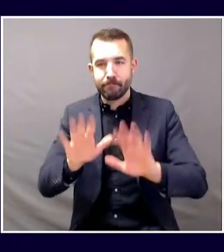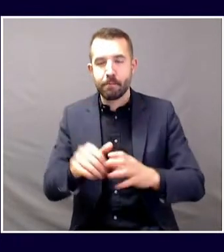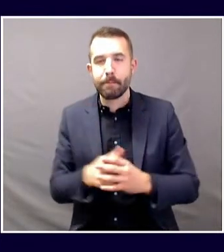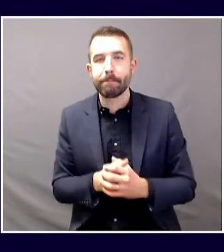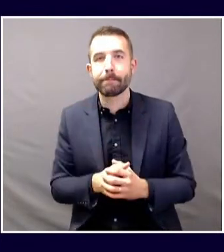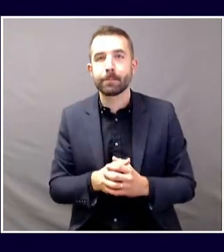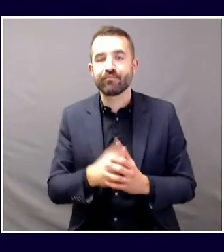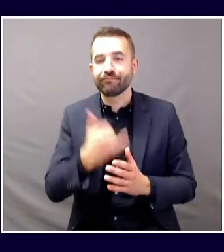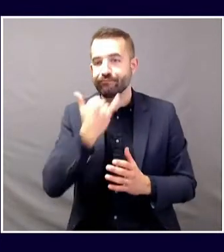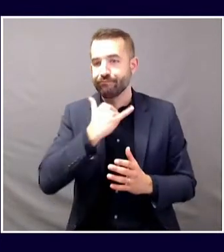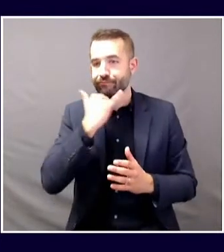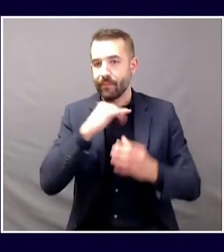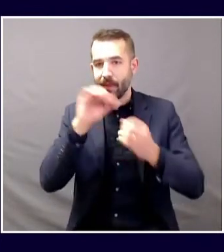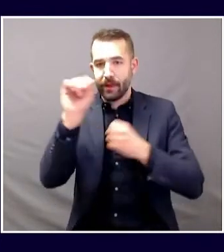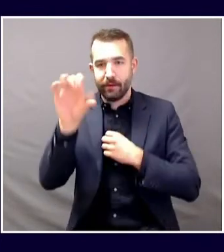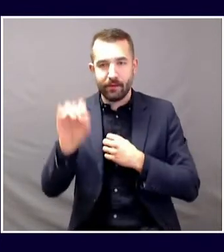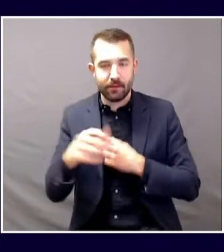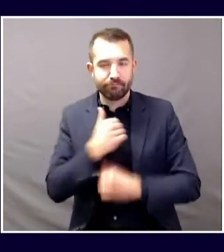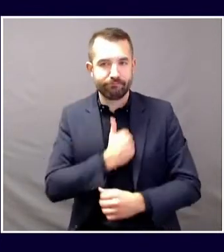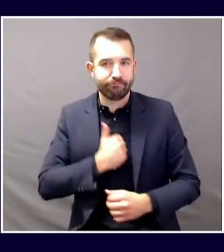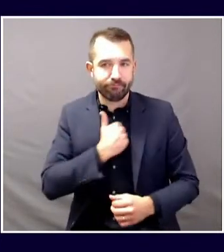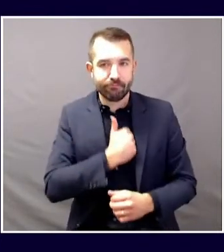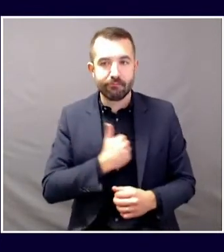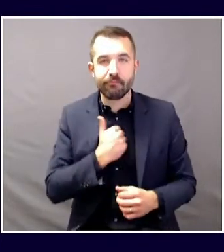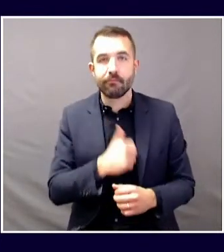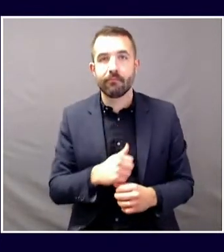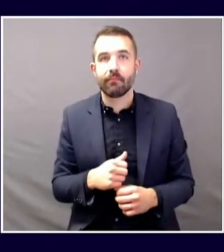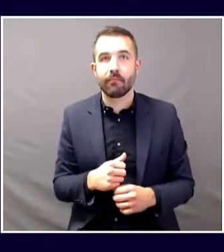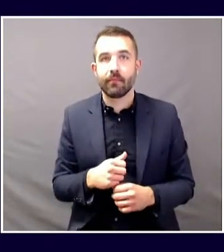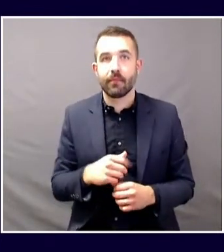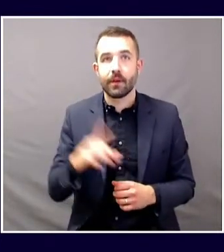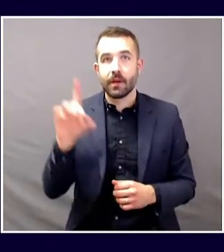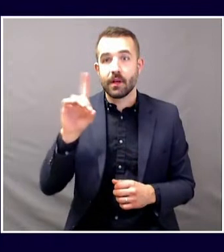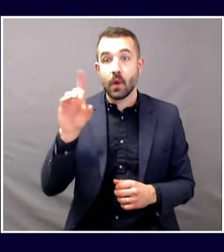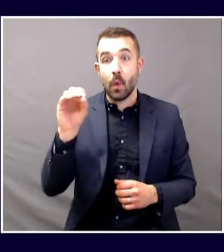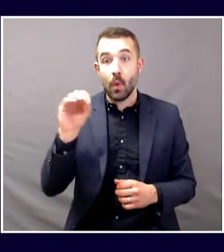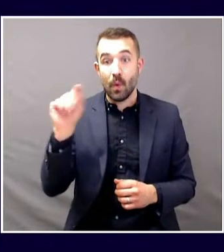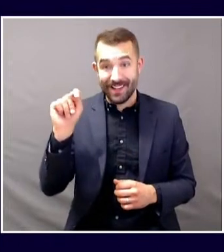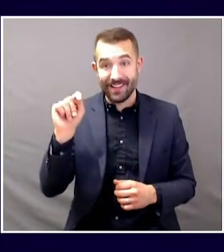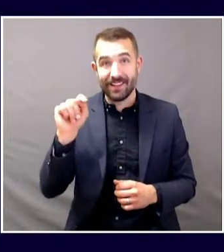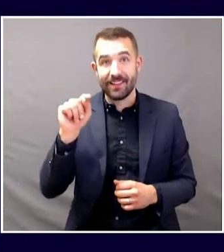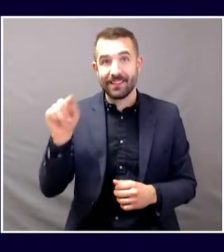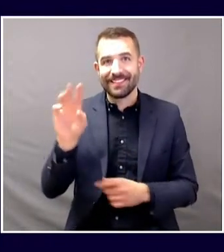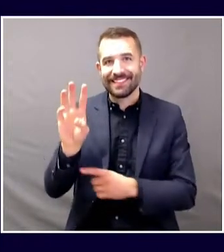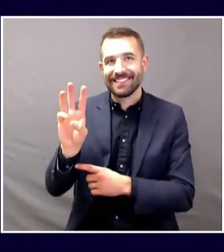cases associated with the Maine DOT facility in Wilton. That